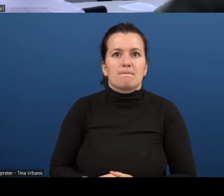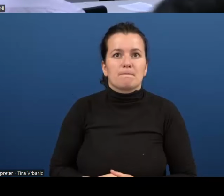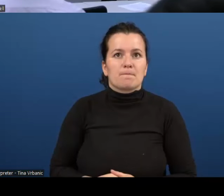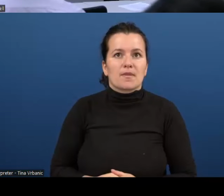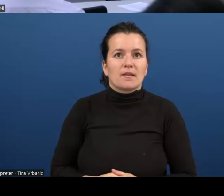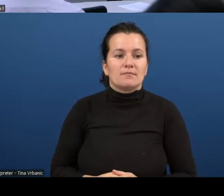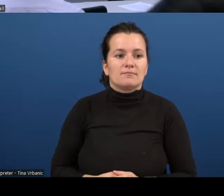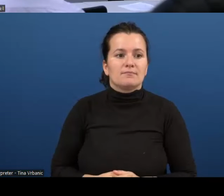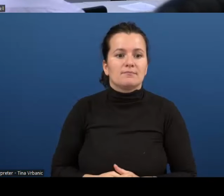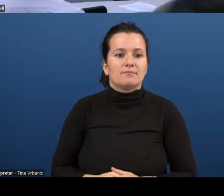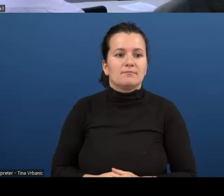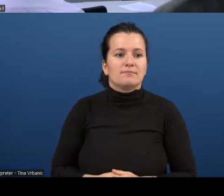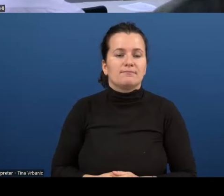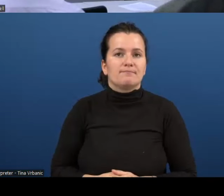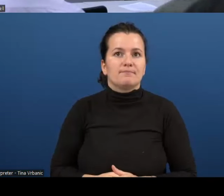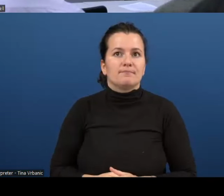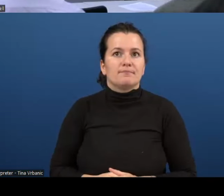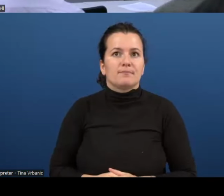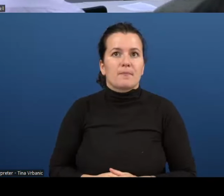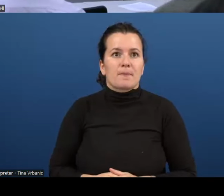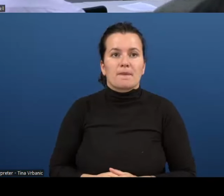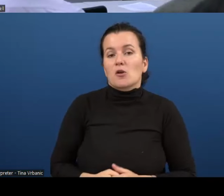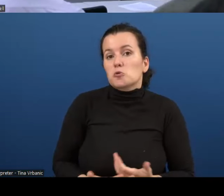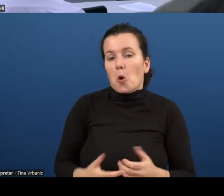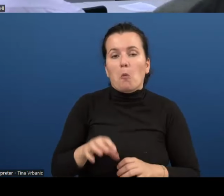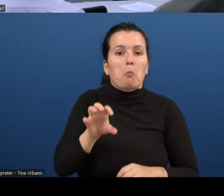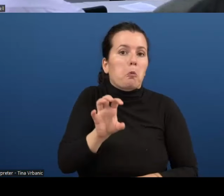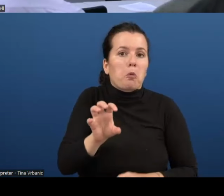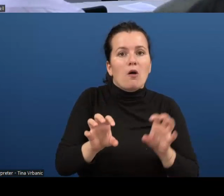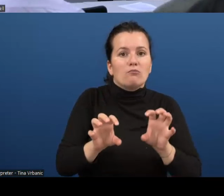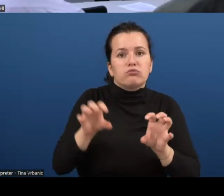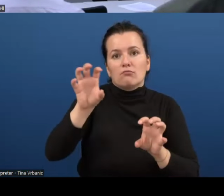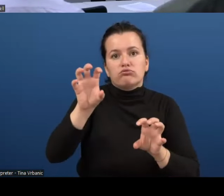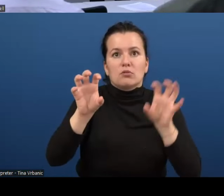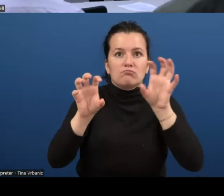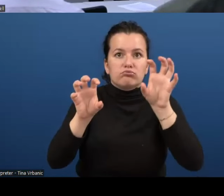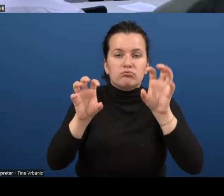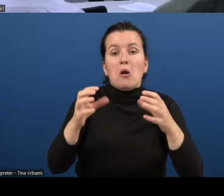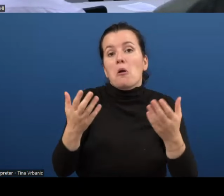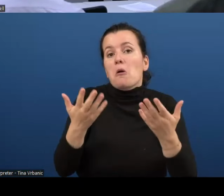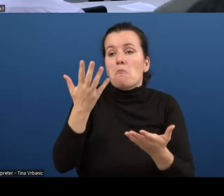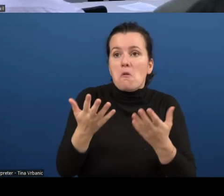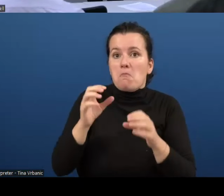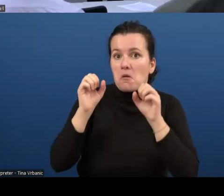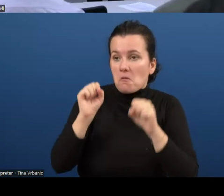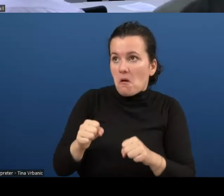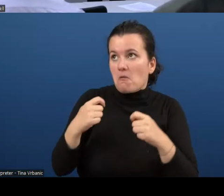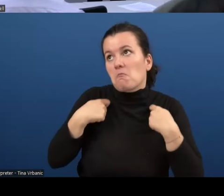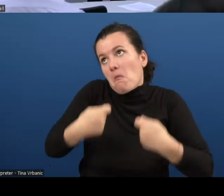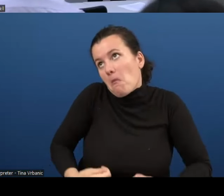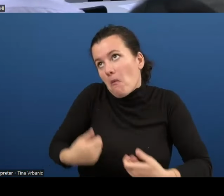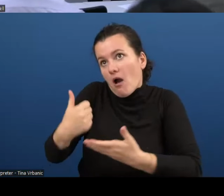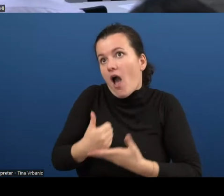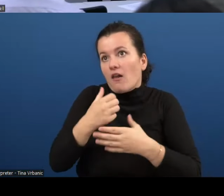So you could use that, of course, if you want something to be present in the